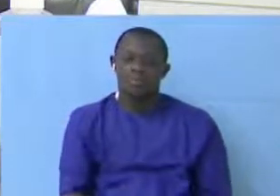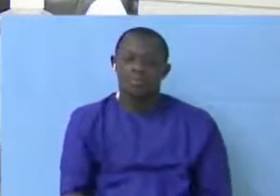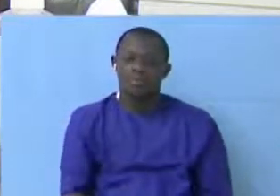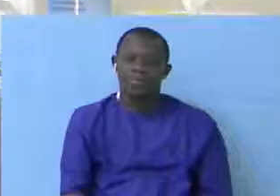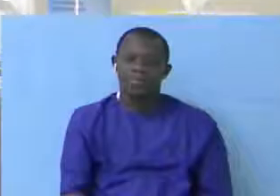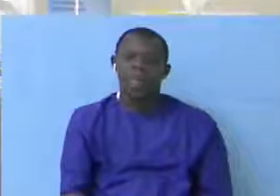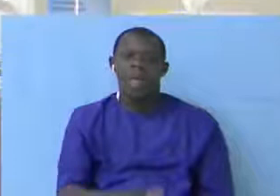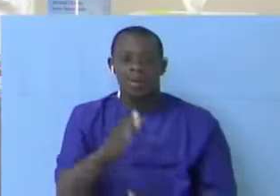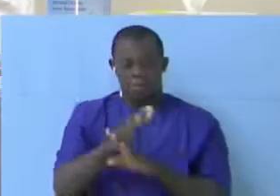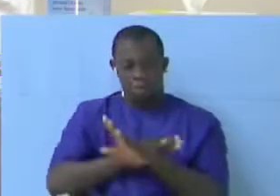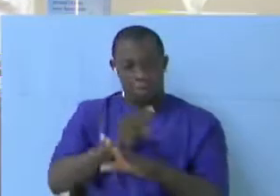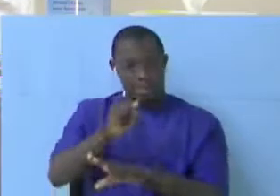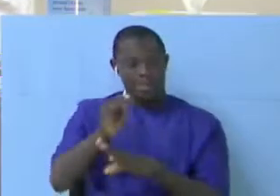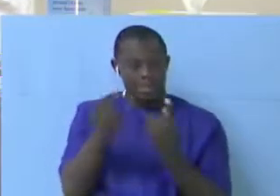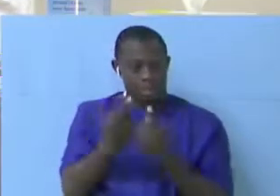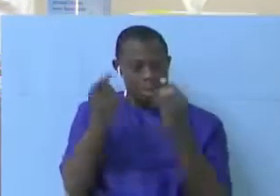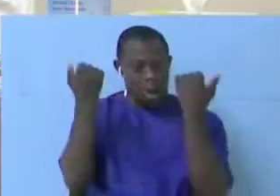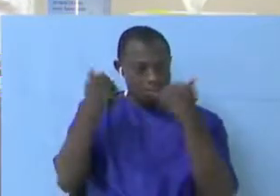that,